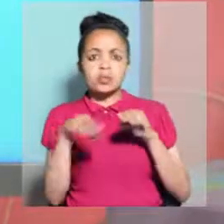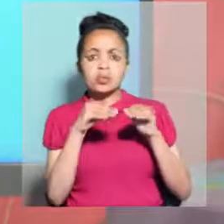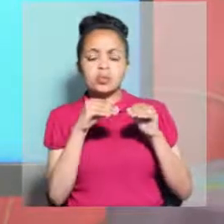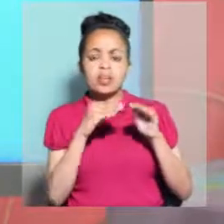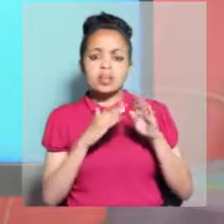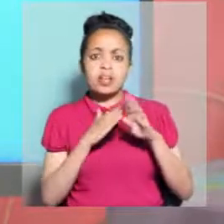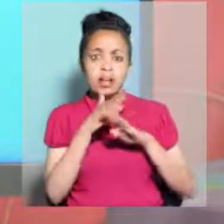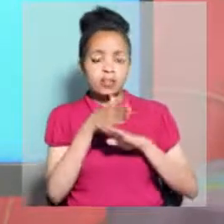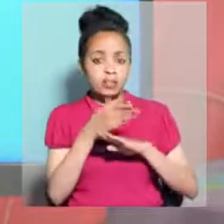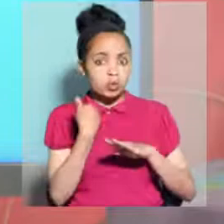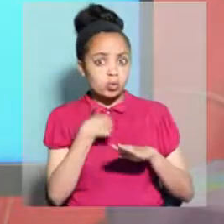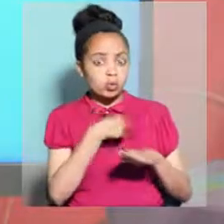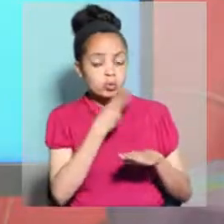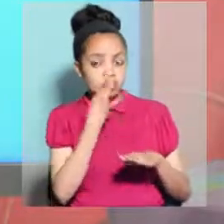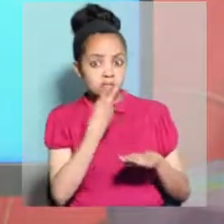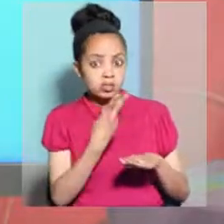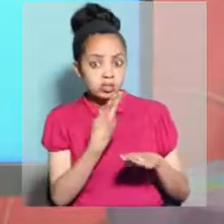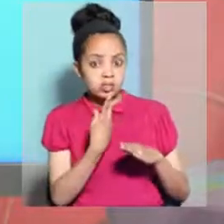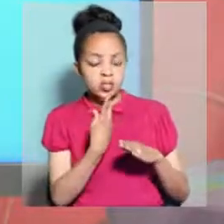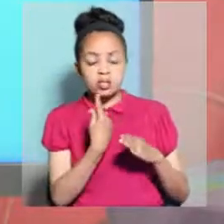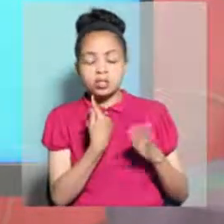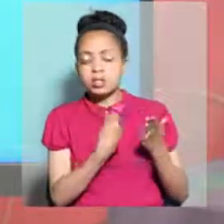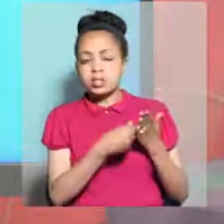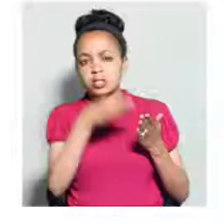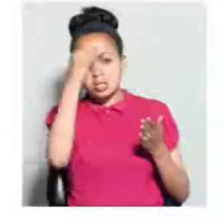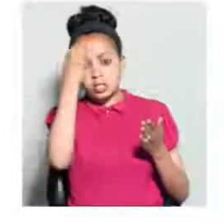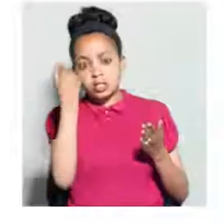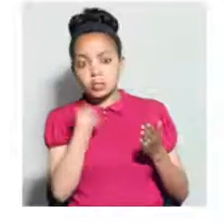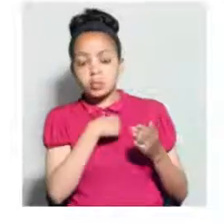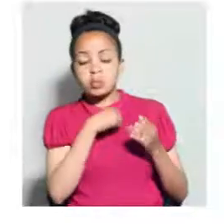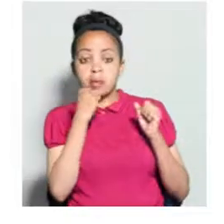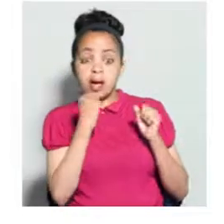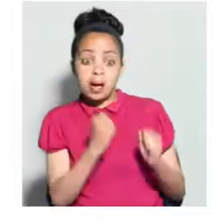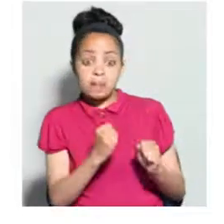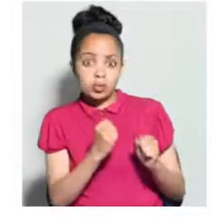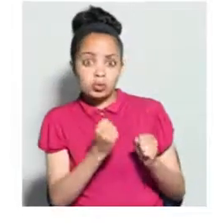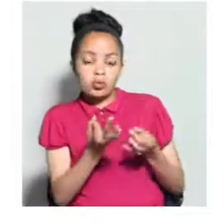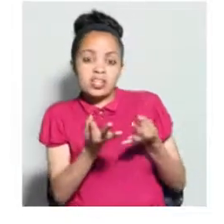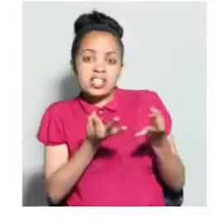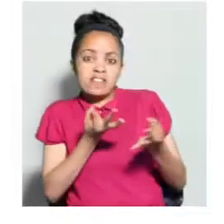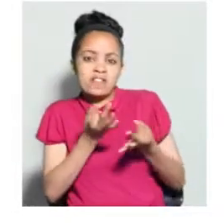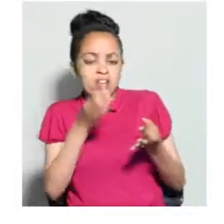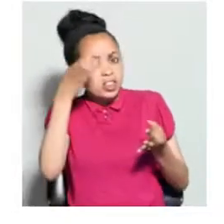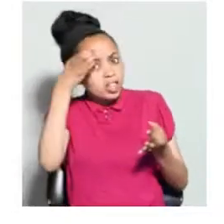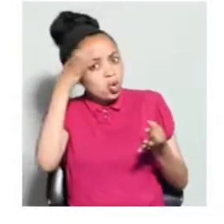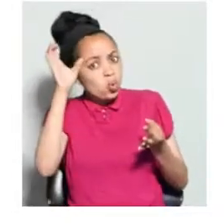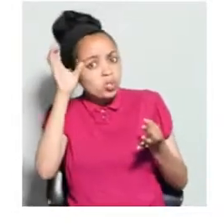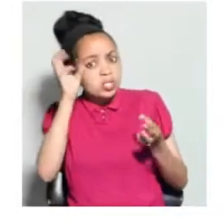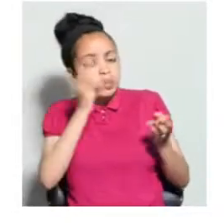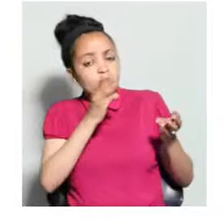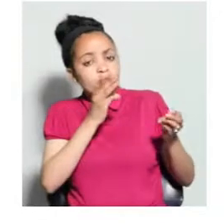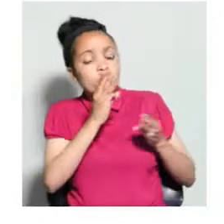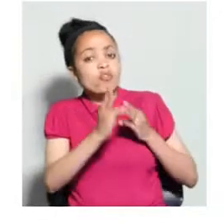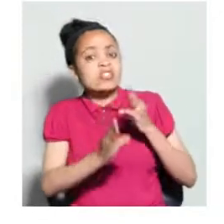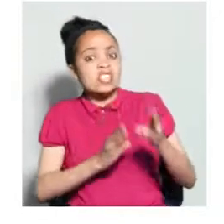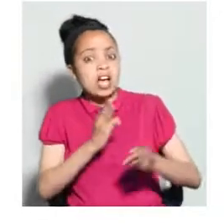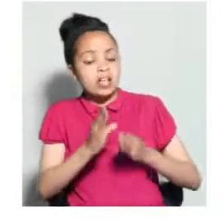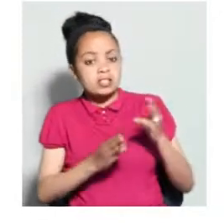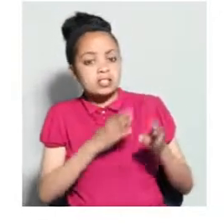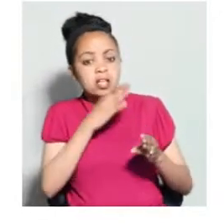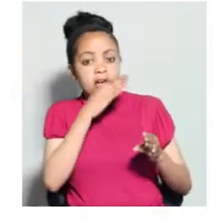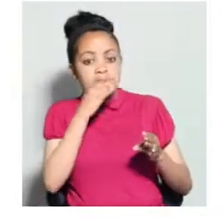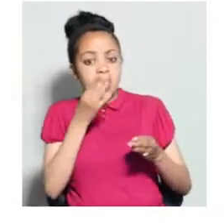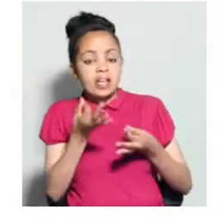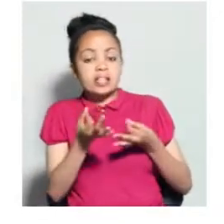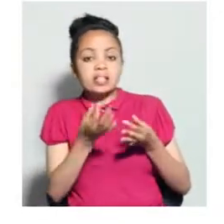after we will see this lesson, you will be able to 1. Define the concept of science, list and explain the step